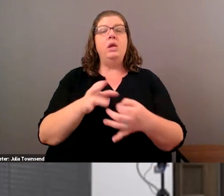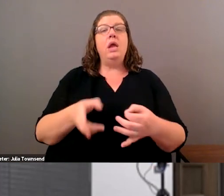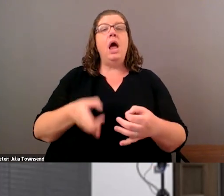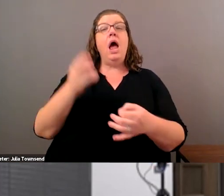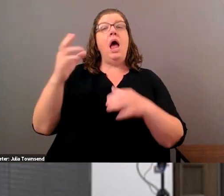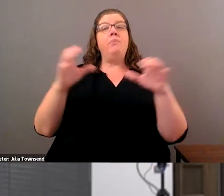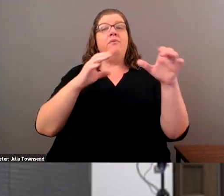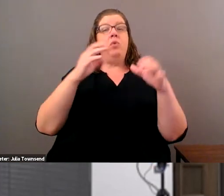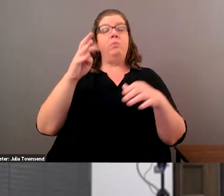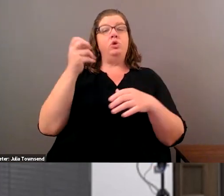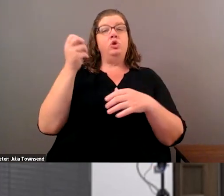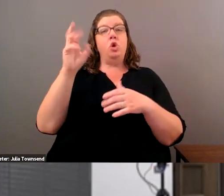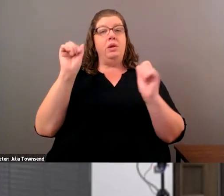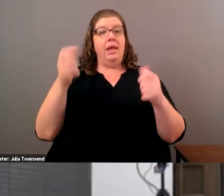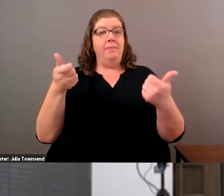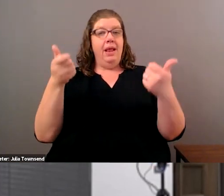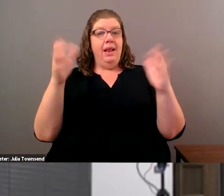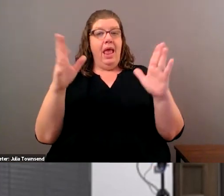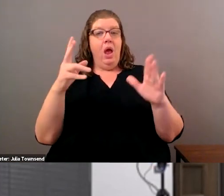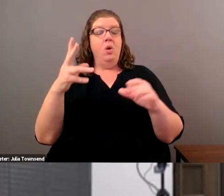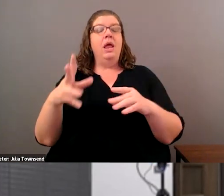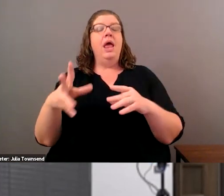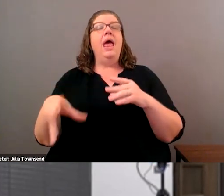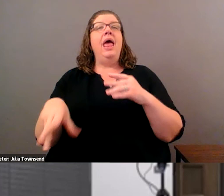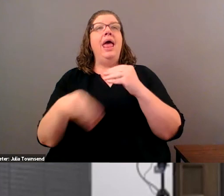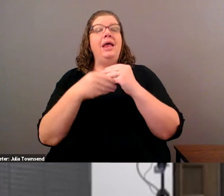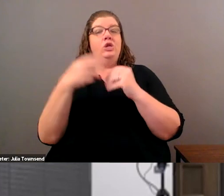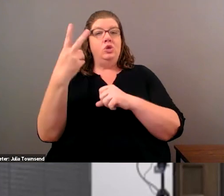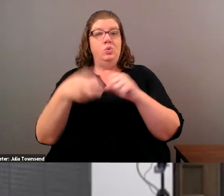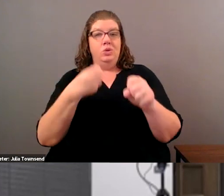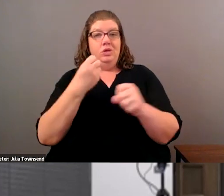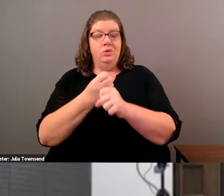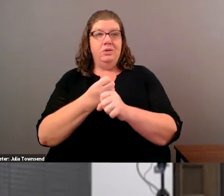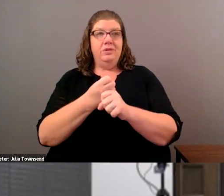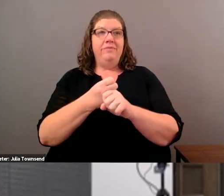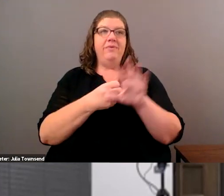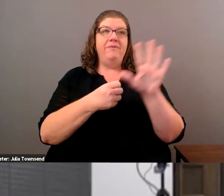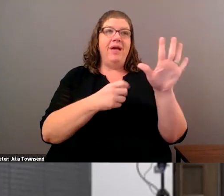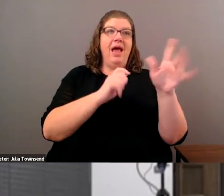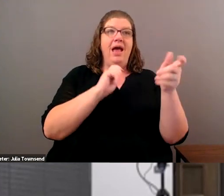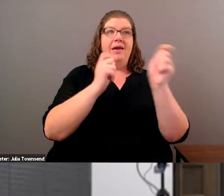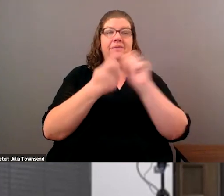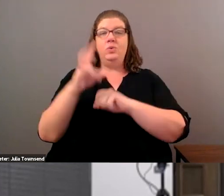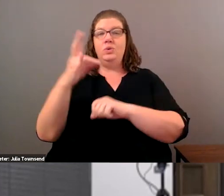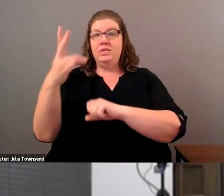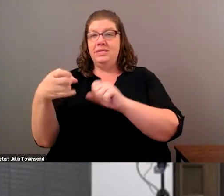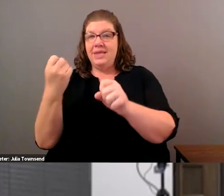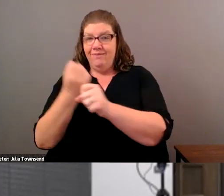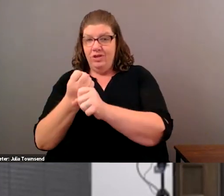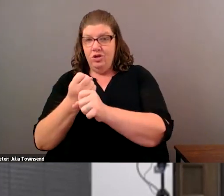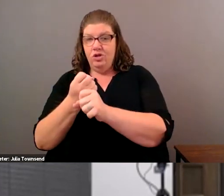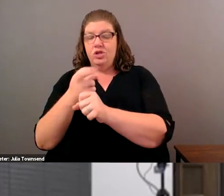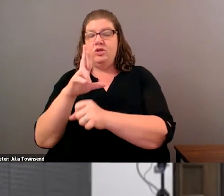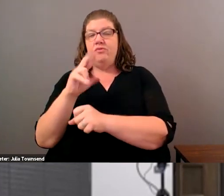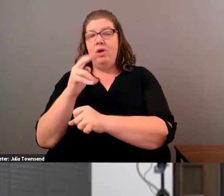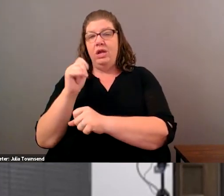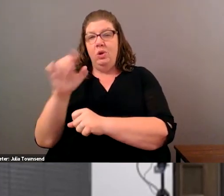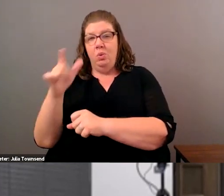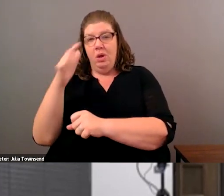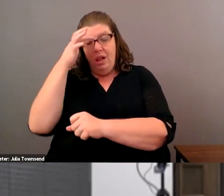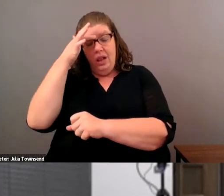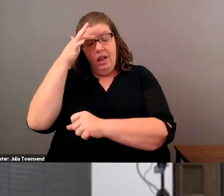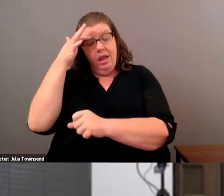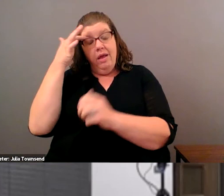be allowed an additional 2 years, so it'll bring it from 5 to 7 years to its renewal. And